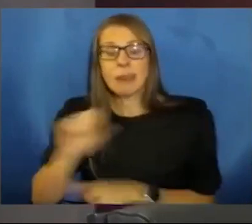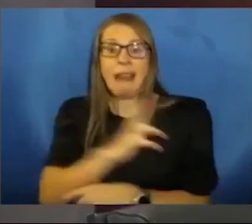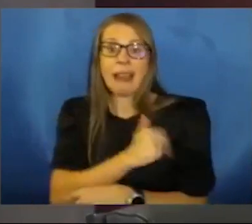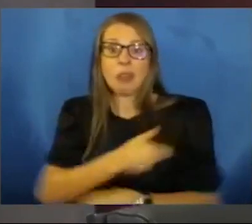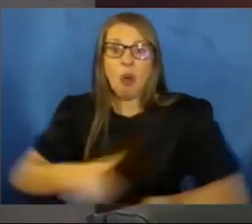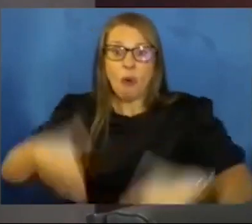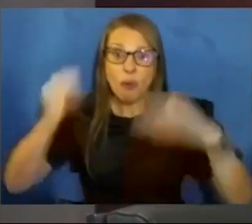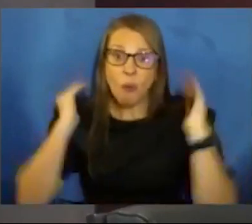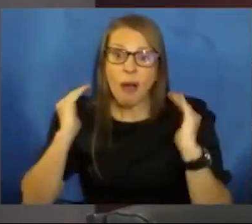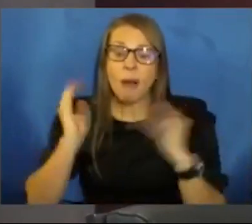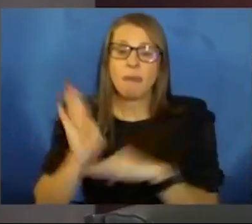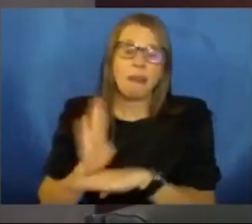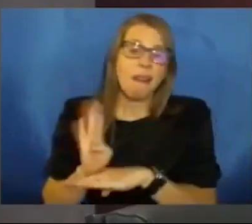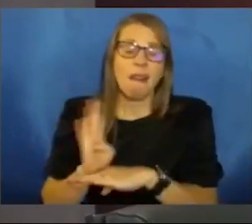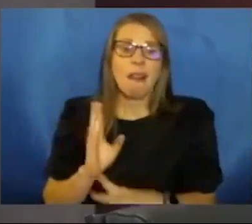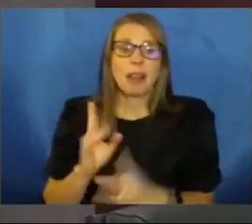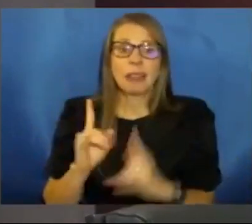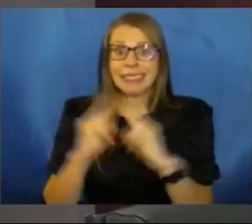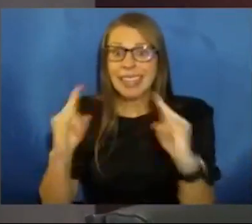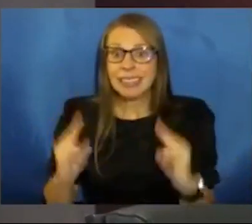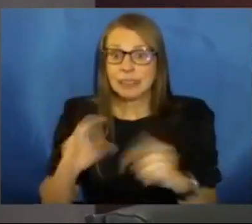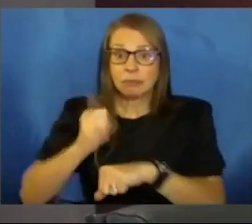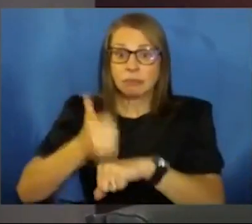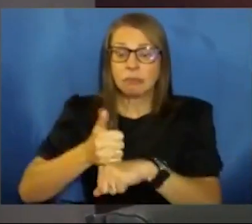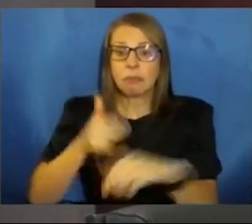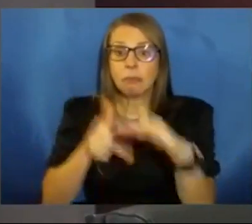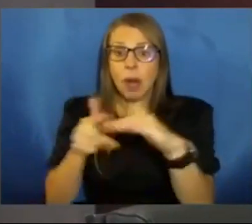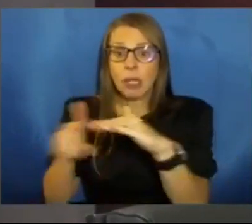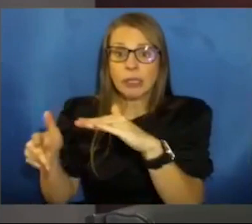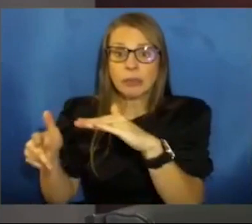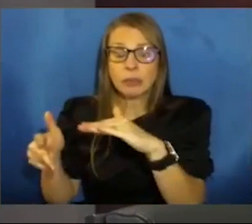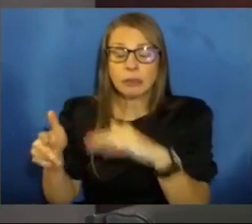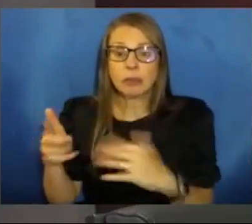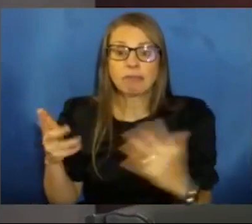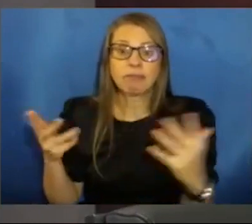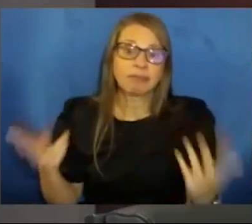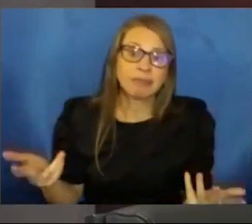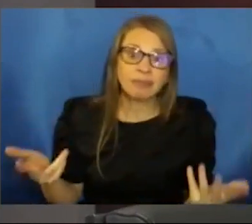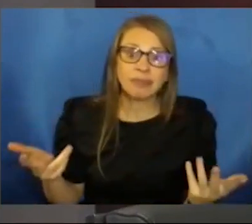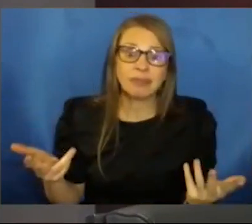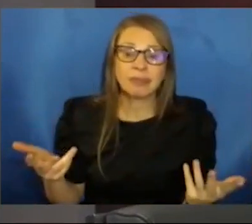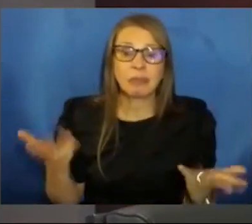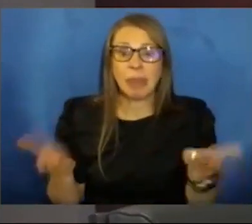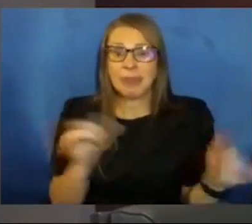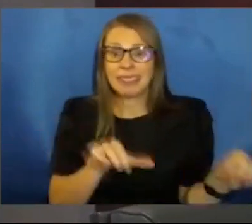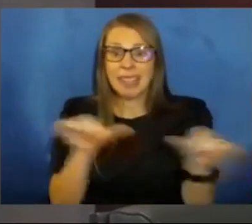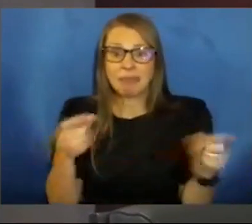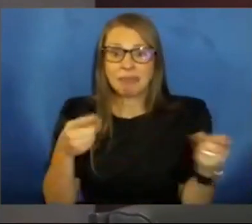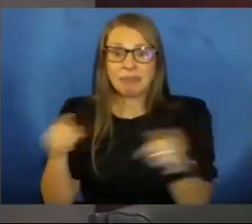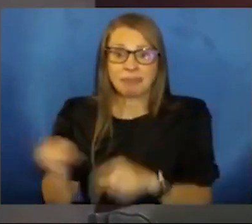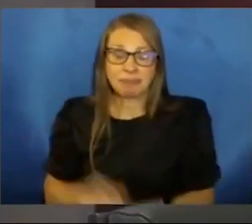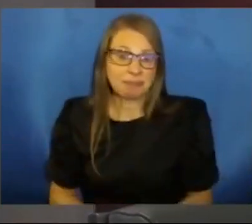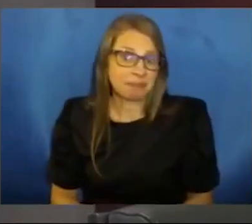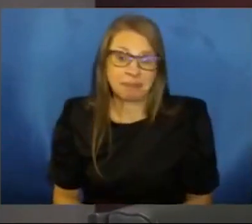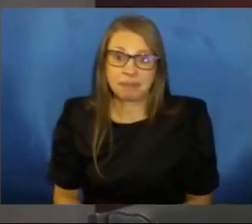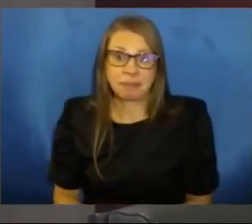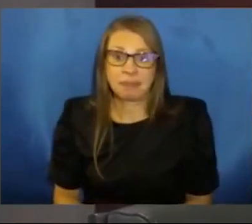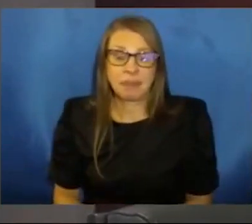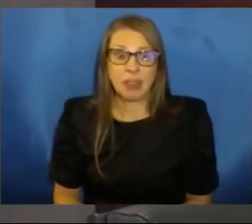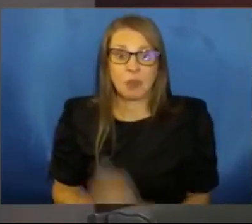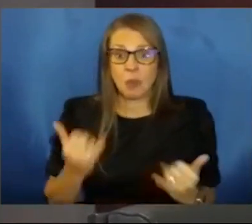I'm worried that we could see what we've seen in Texas and Florida and Mississippi, and that hospitals just